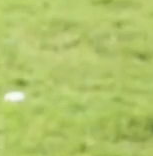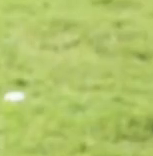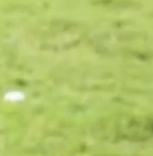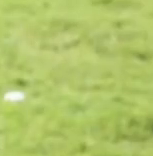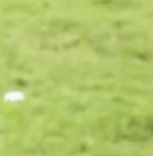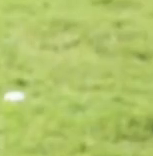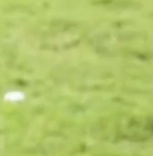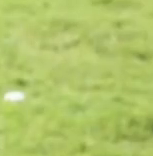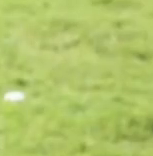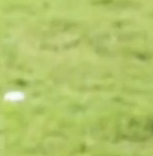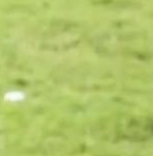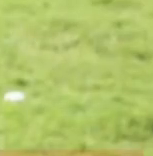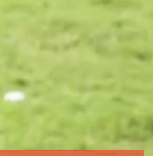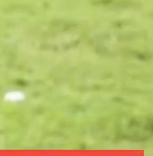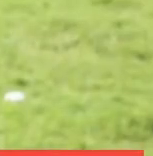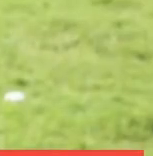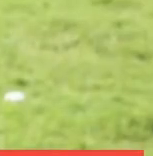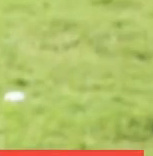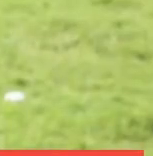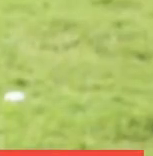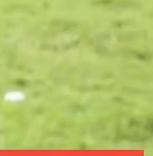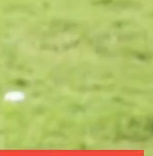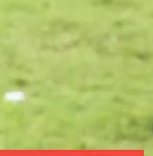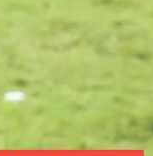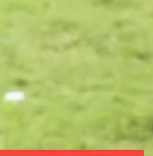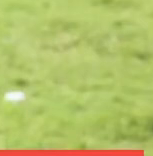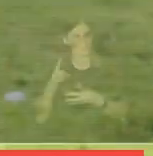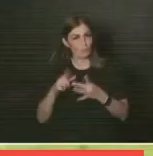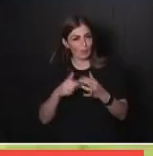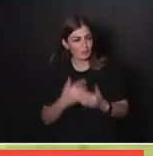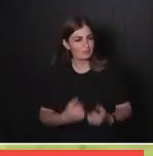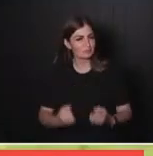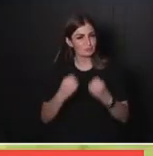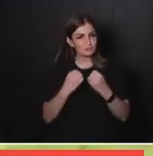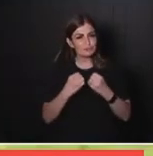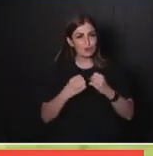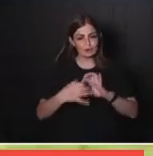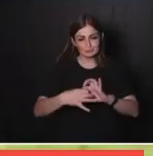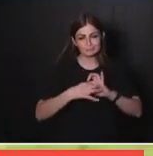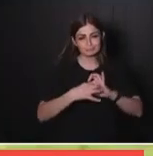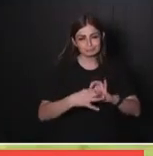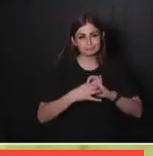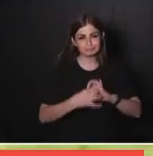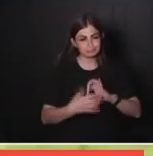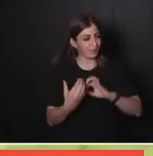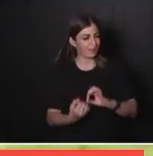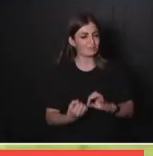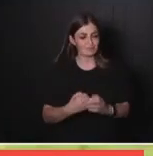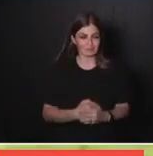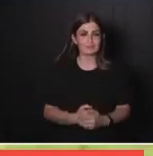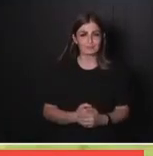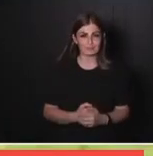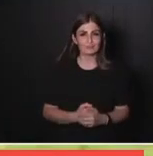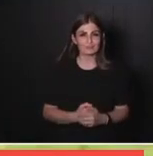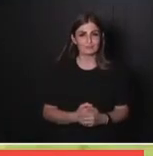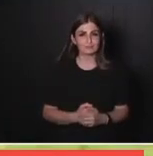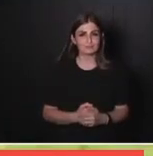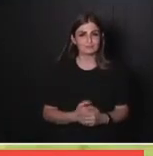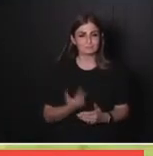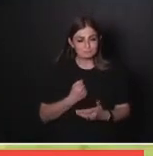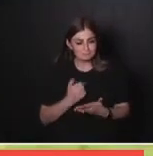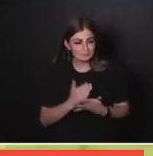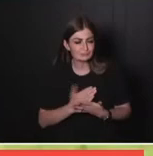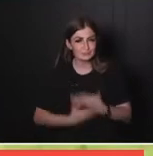The relationship between our two parties is one of the strongest bilateral relationships that we have. We have